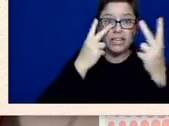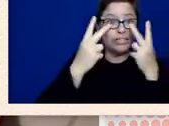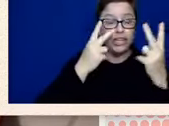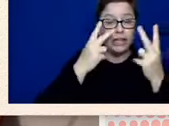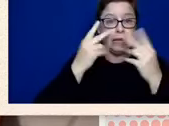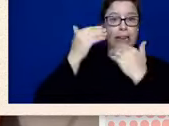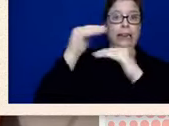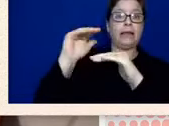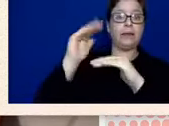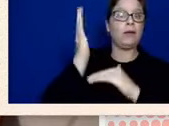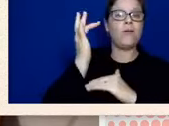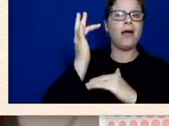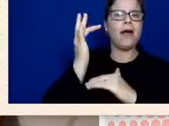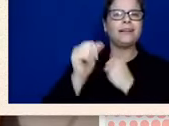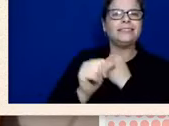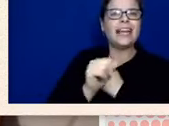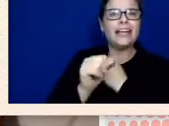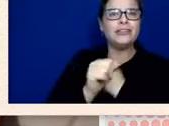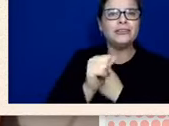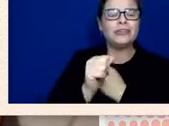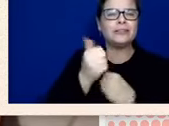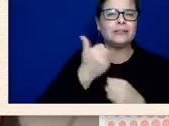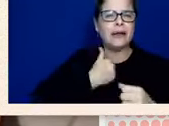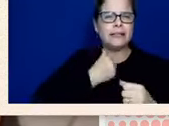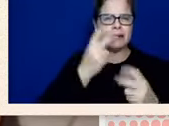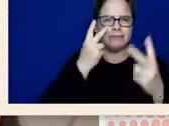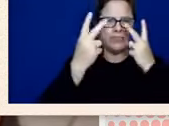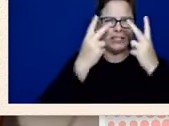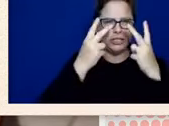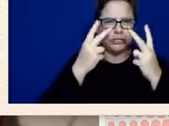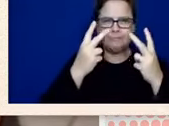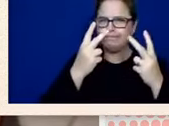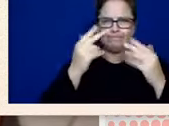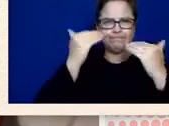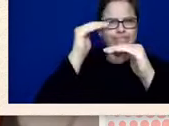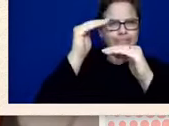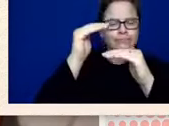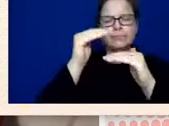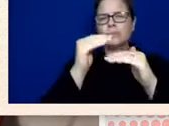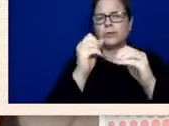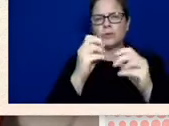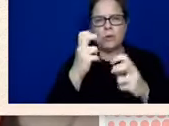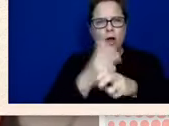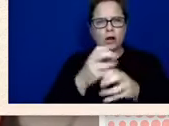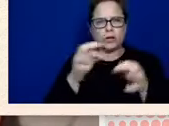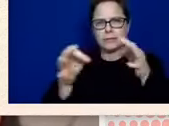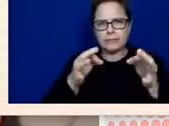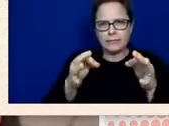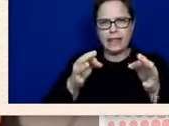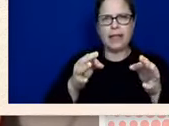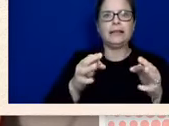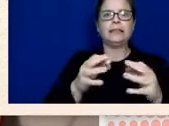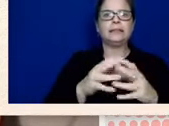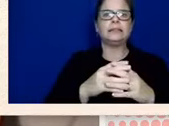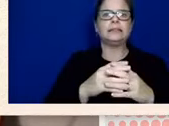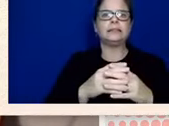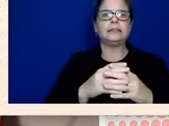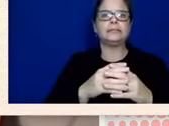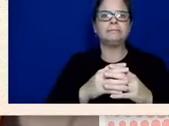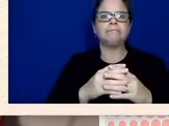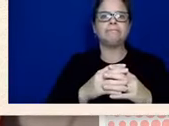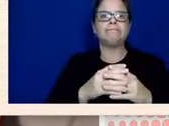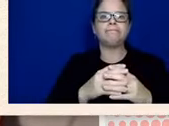dangerous, if that makes sense. You know, I can't, I don't know, it's hard to explain, but yeah.